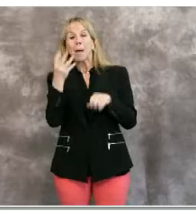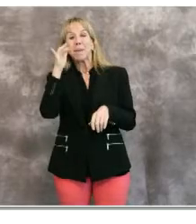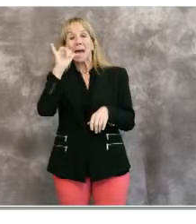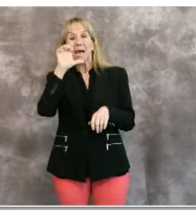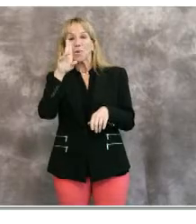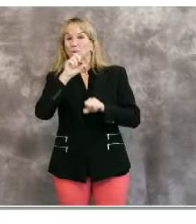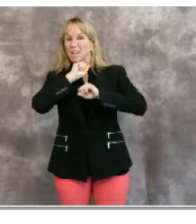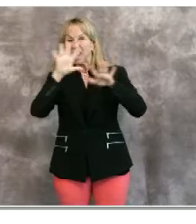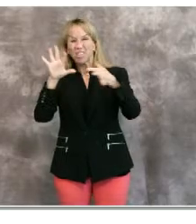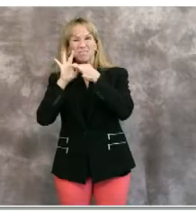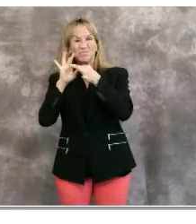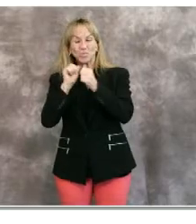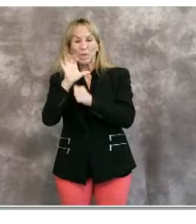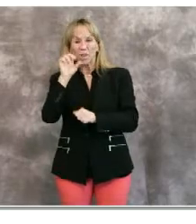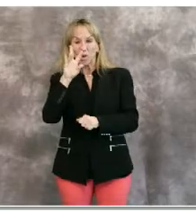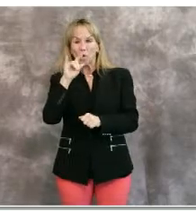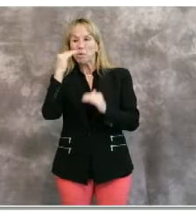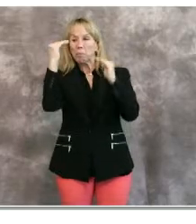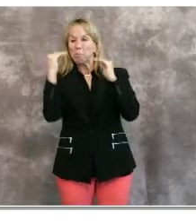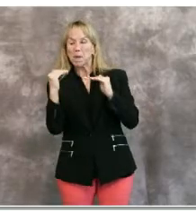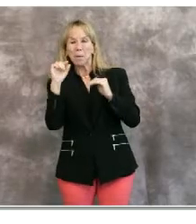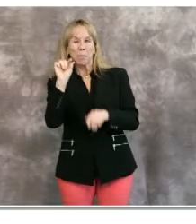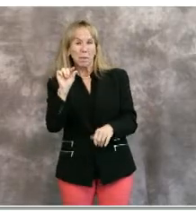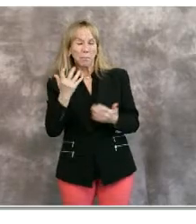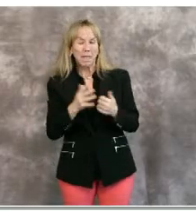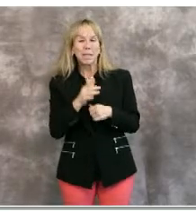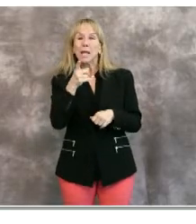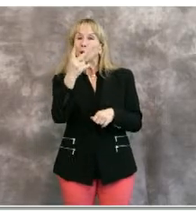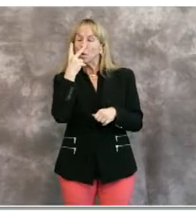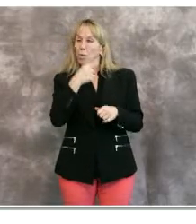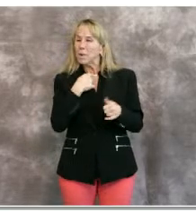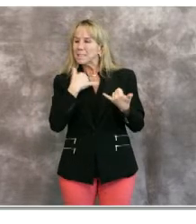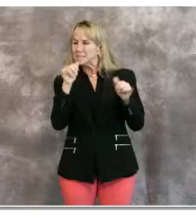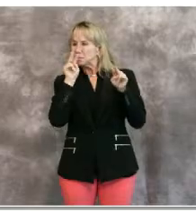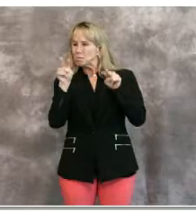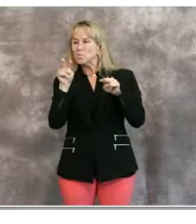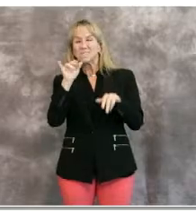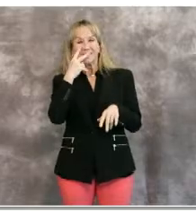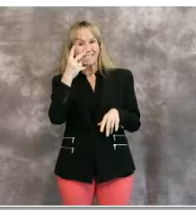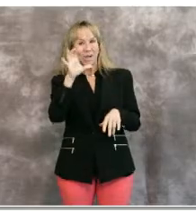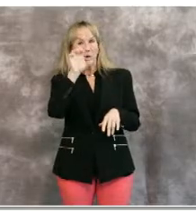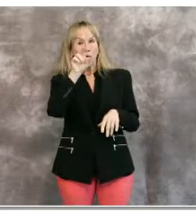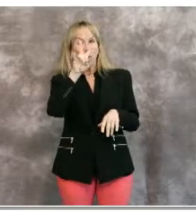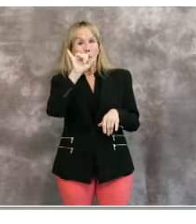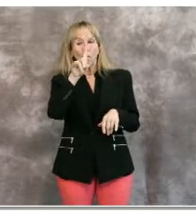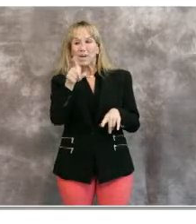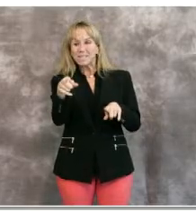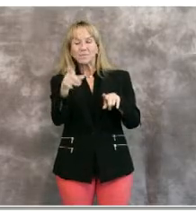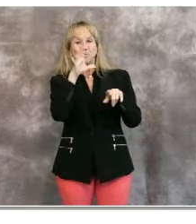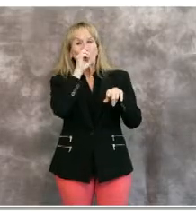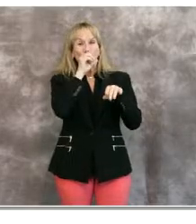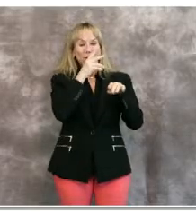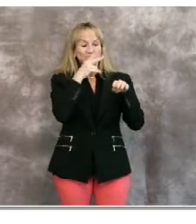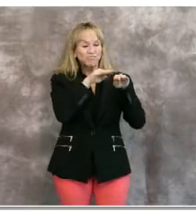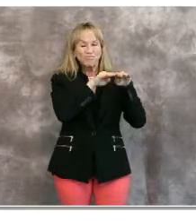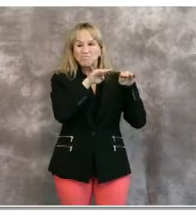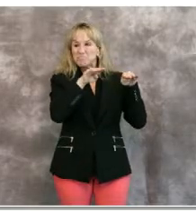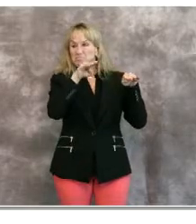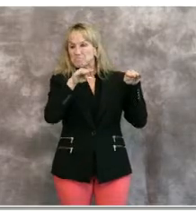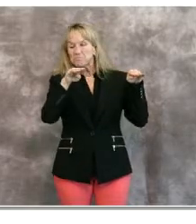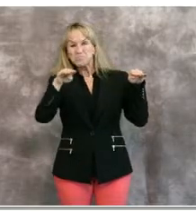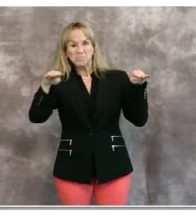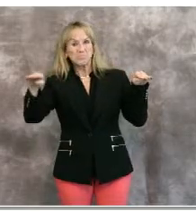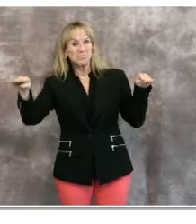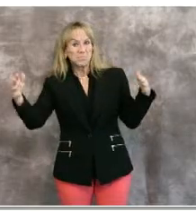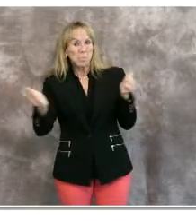spoke about earlier, which is the COVID hospitalization numbers have remained very flat and stable going back for a considerable period of